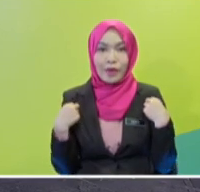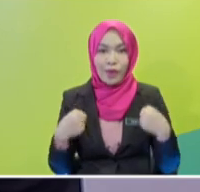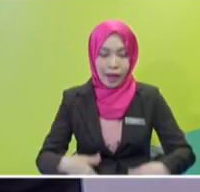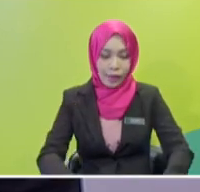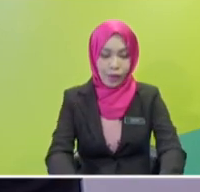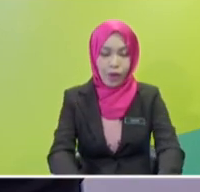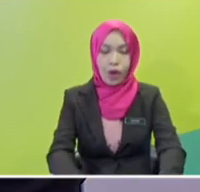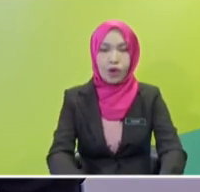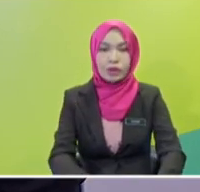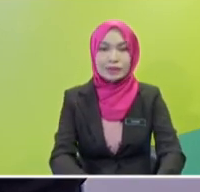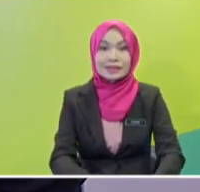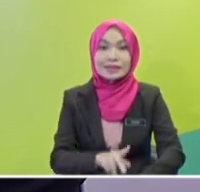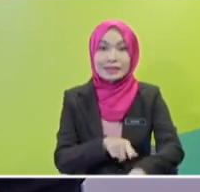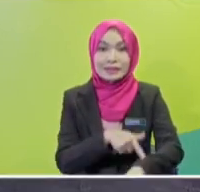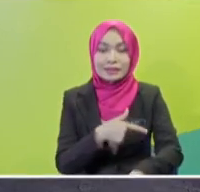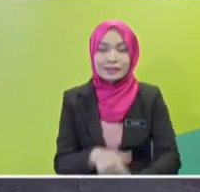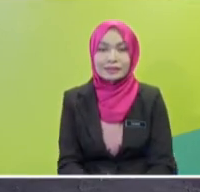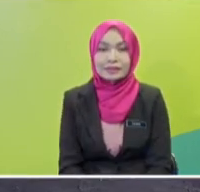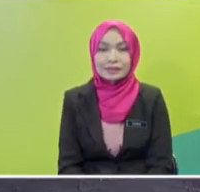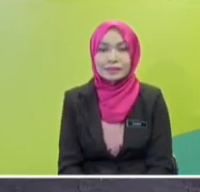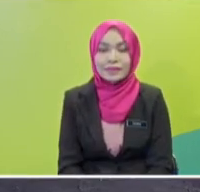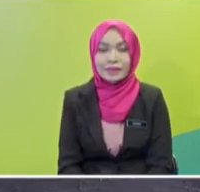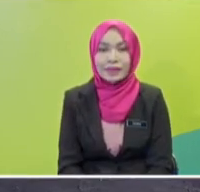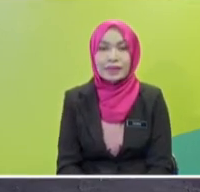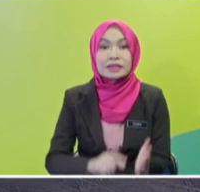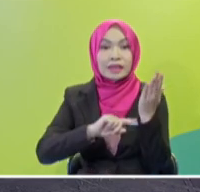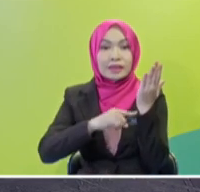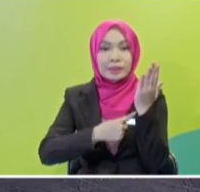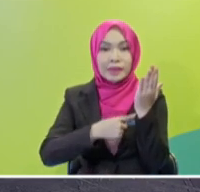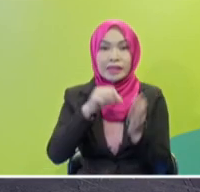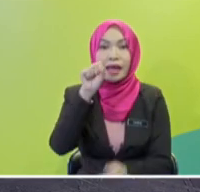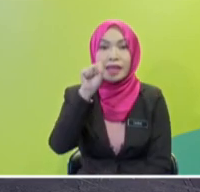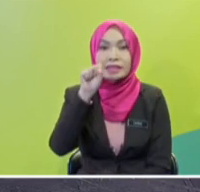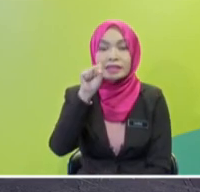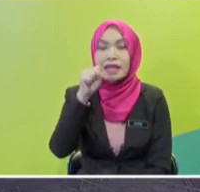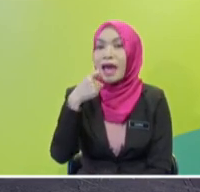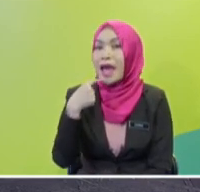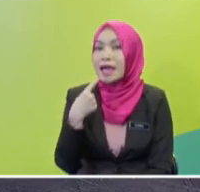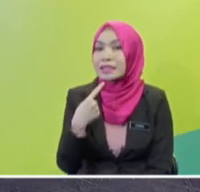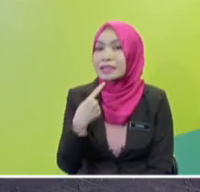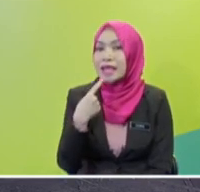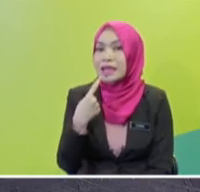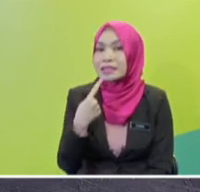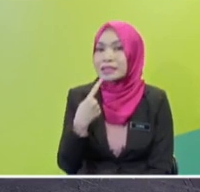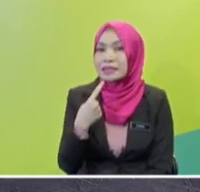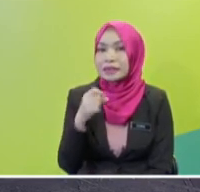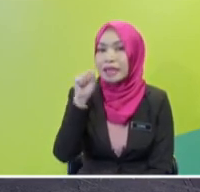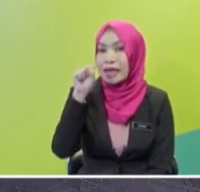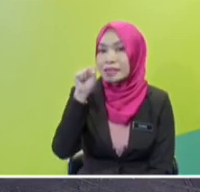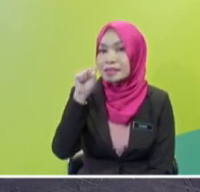letter S. Skirt. S. Skirt. Skirt.